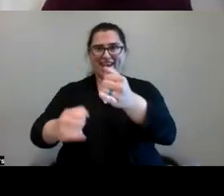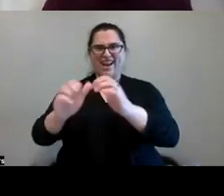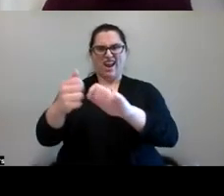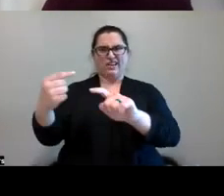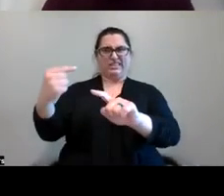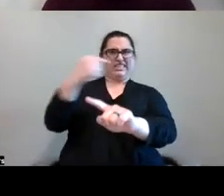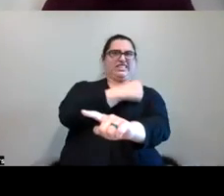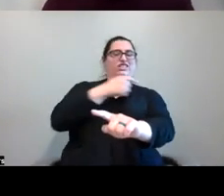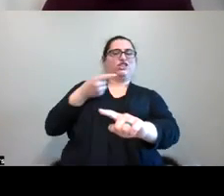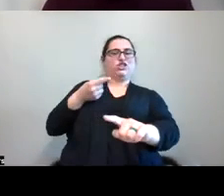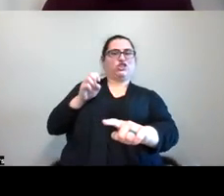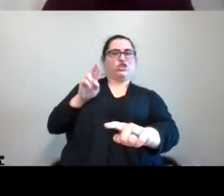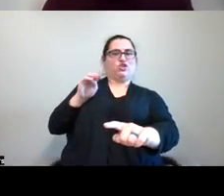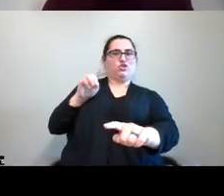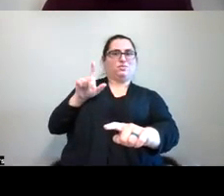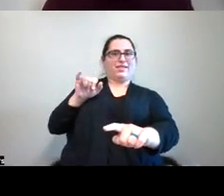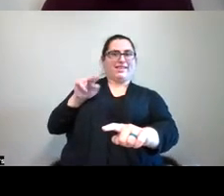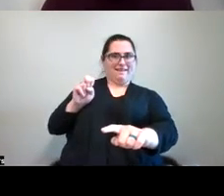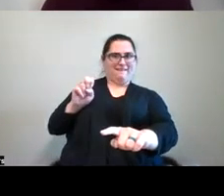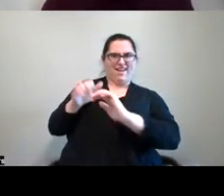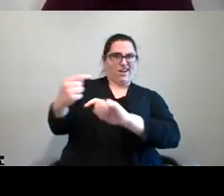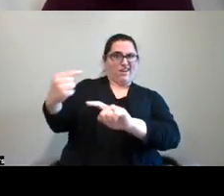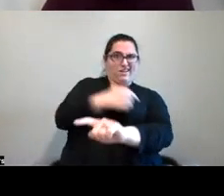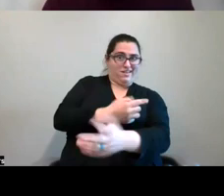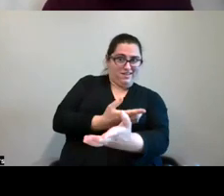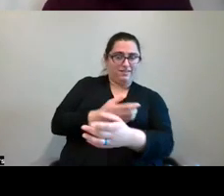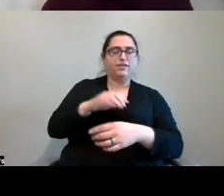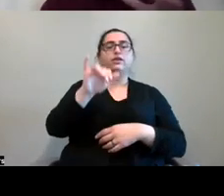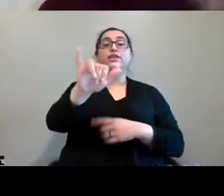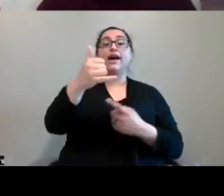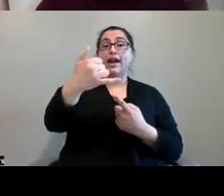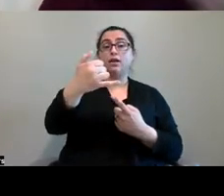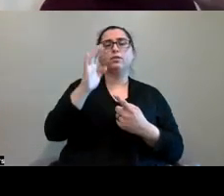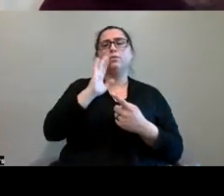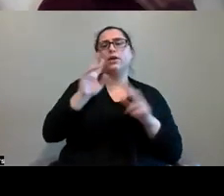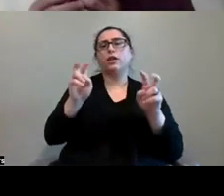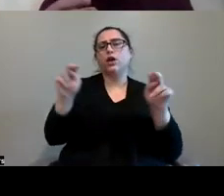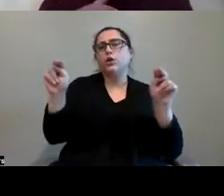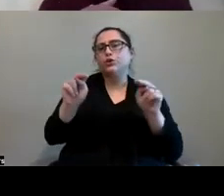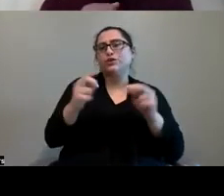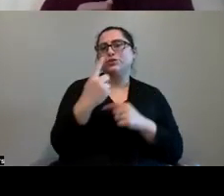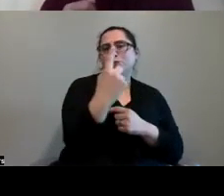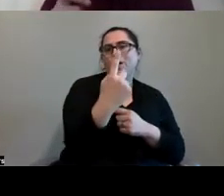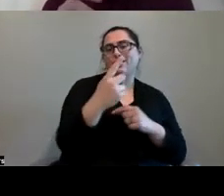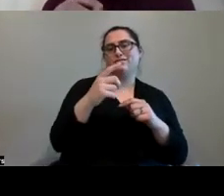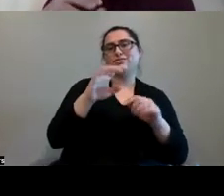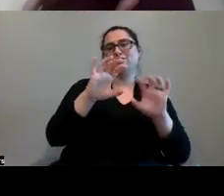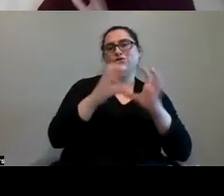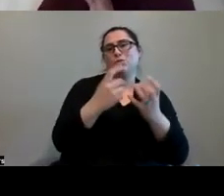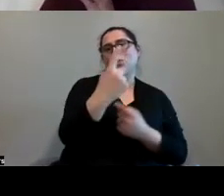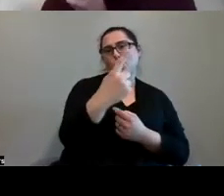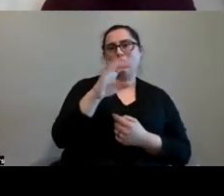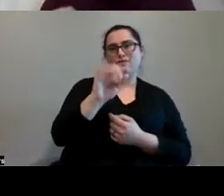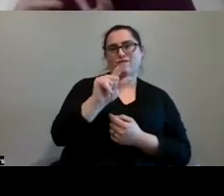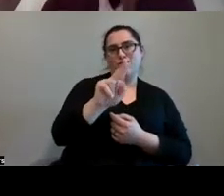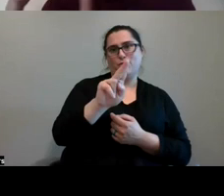of this antibody. And this antibody only neutralizes group 1 influenzas. So we were